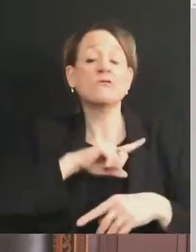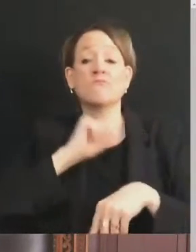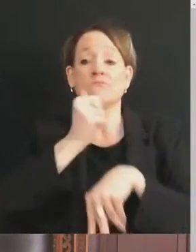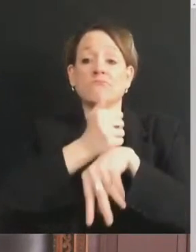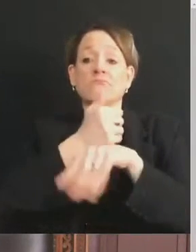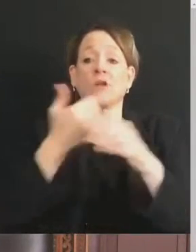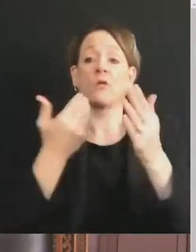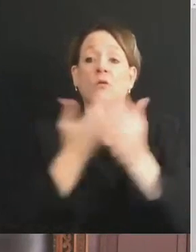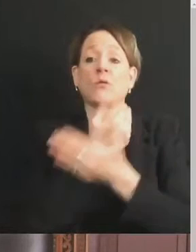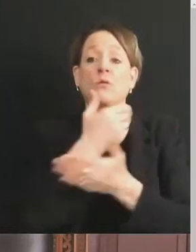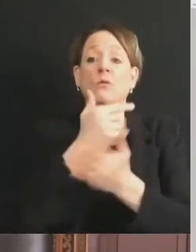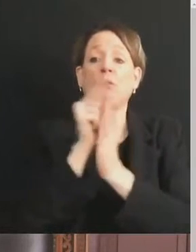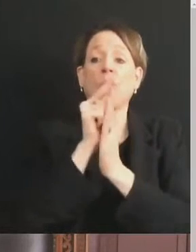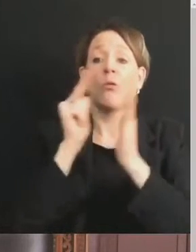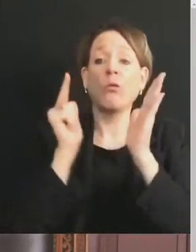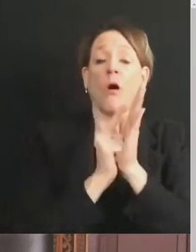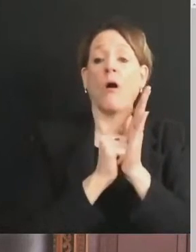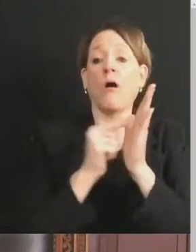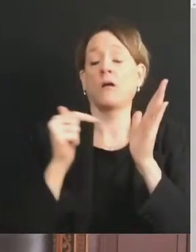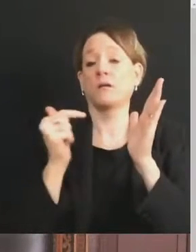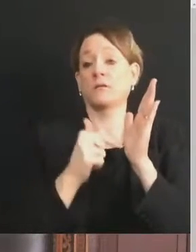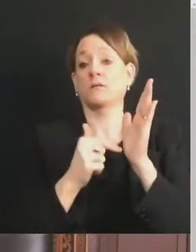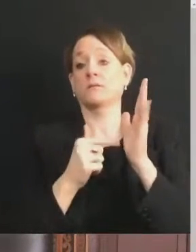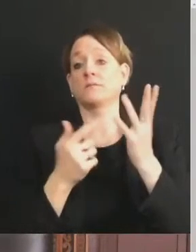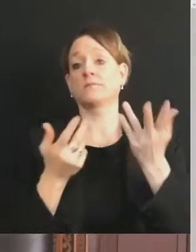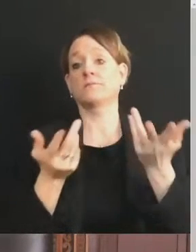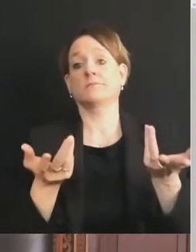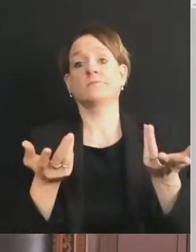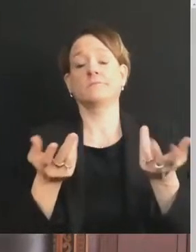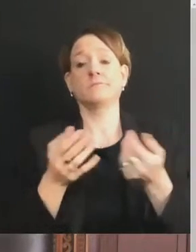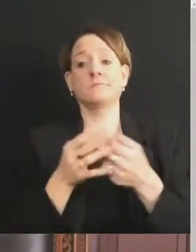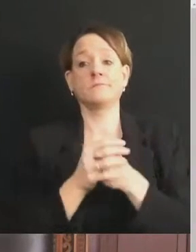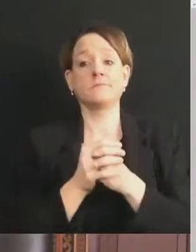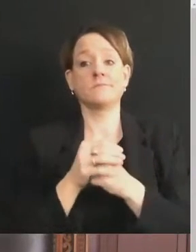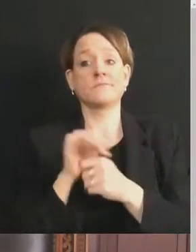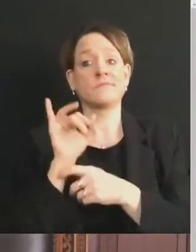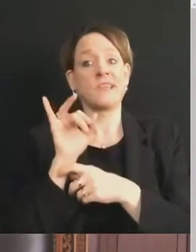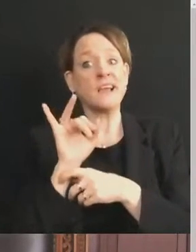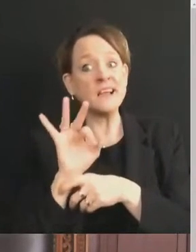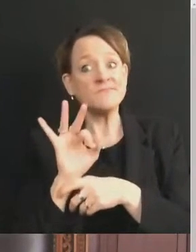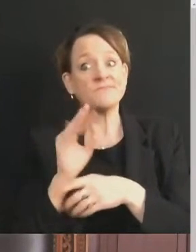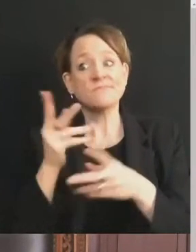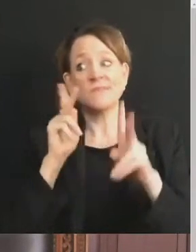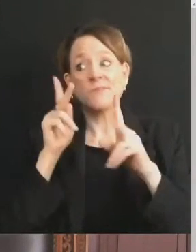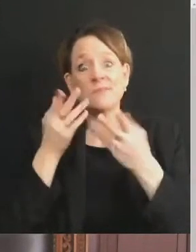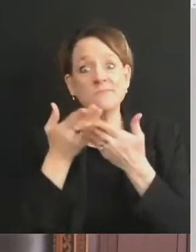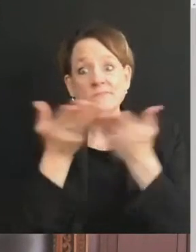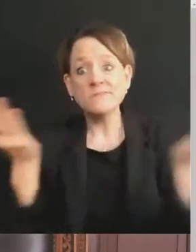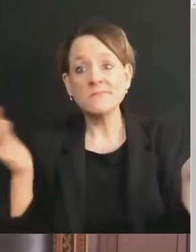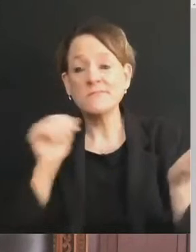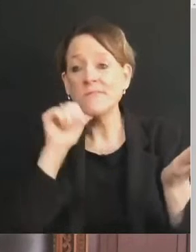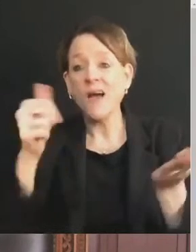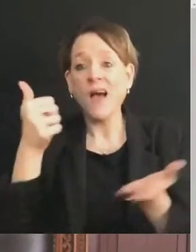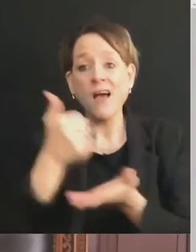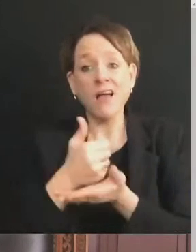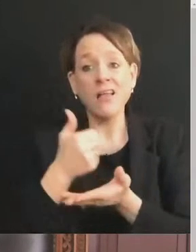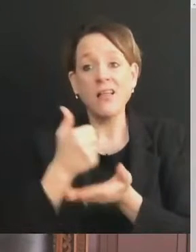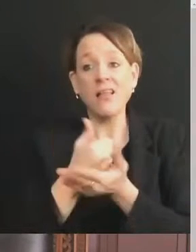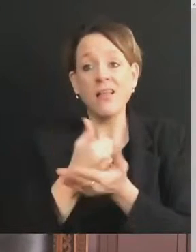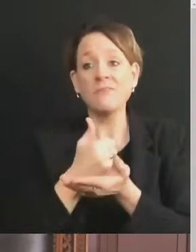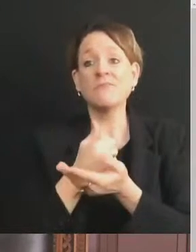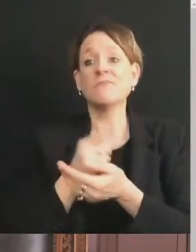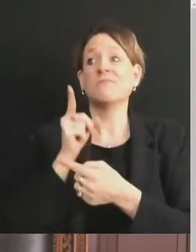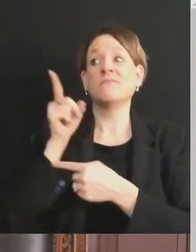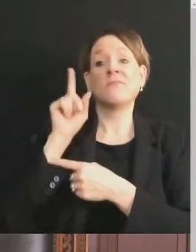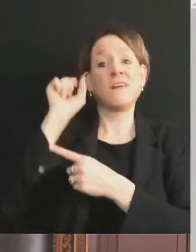if the federal government doesn't help out, we'll need money from the state. I'm not sure where it'll come from, but we will need money from